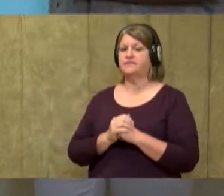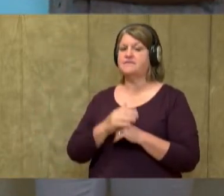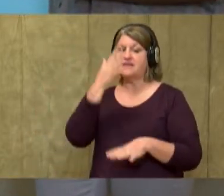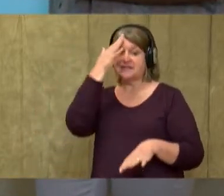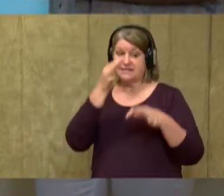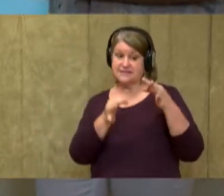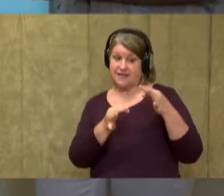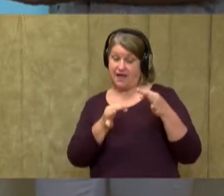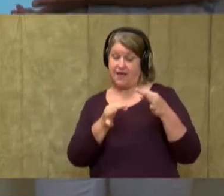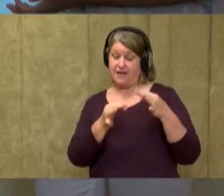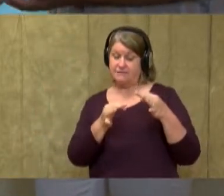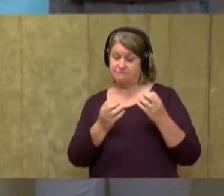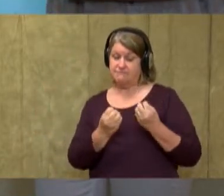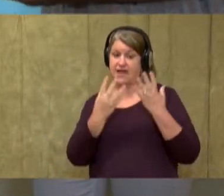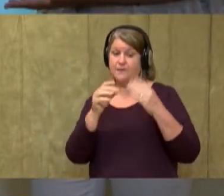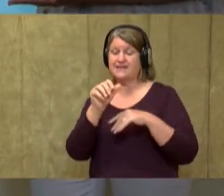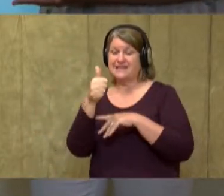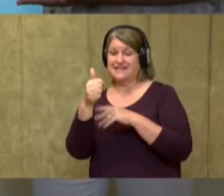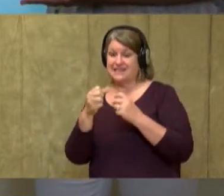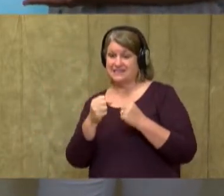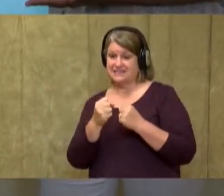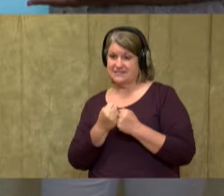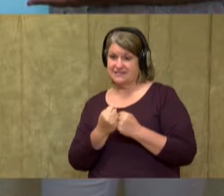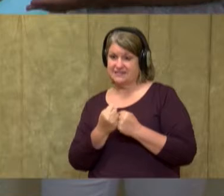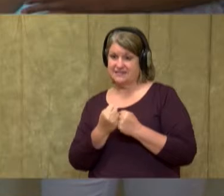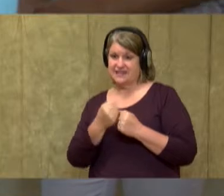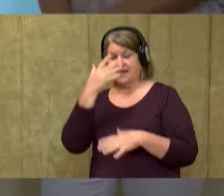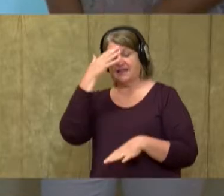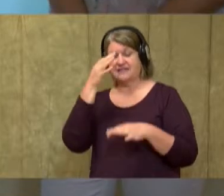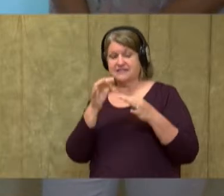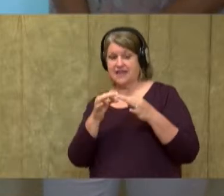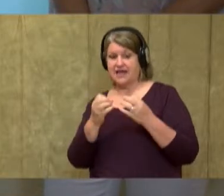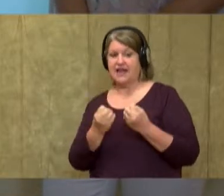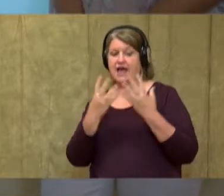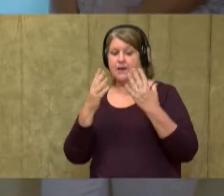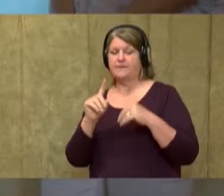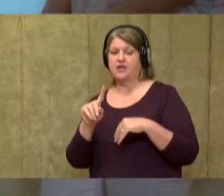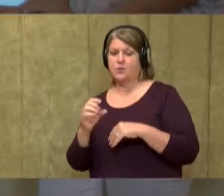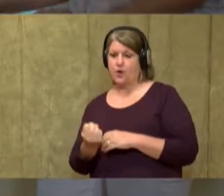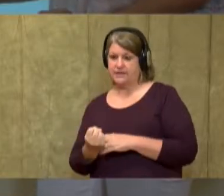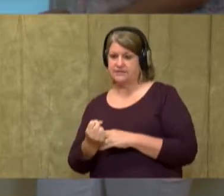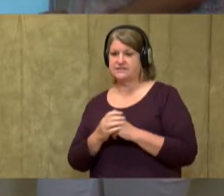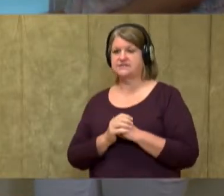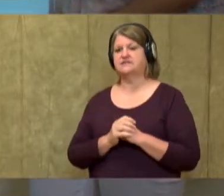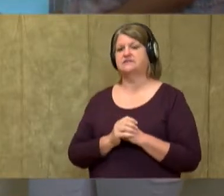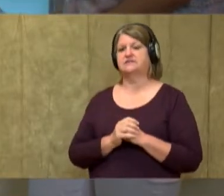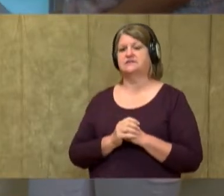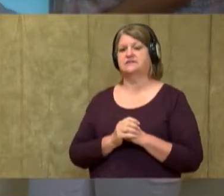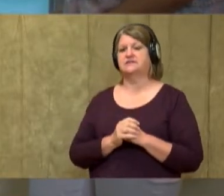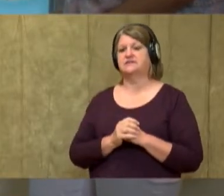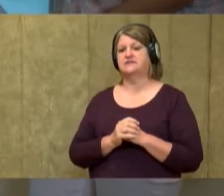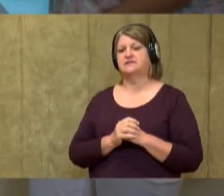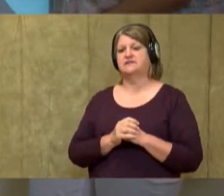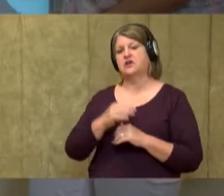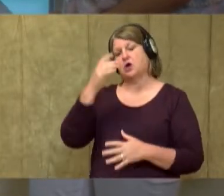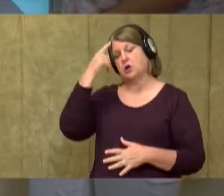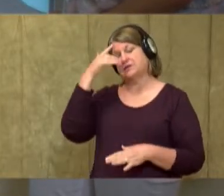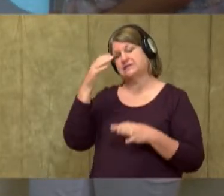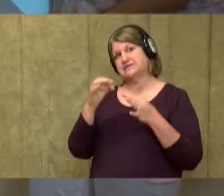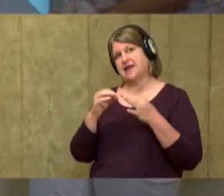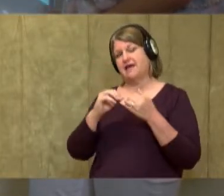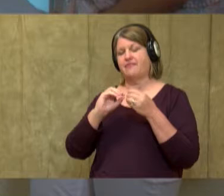Decide your number of tens and then decide the number of ones. Or decide the number of